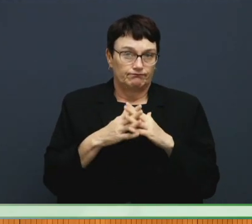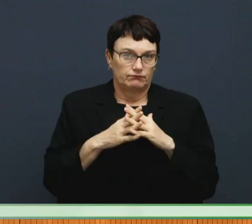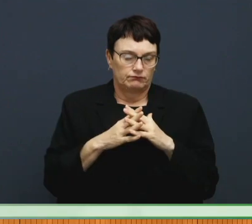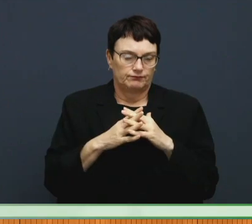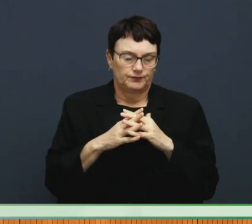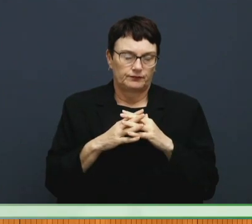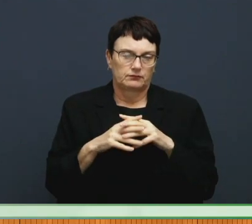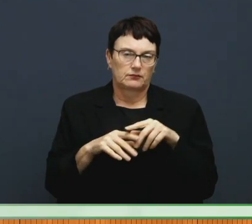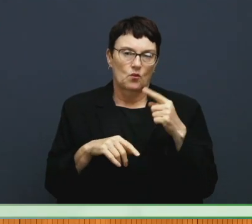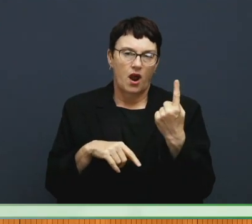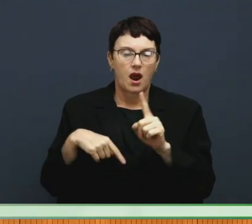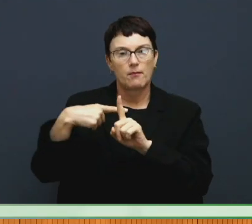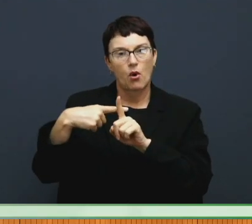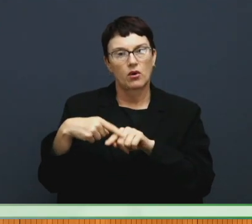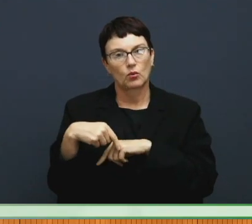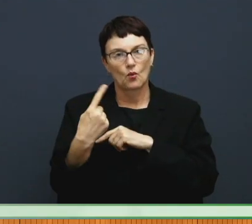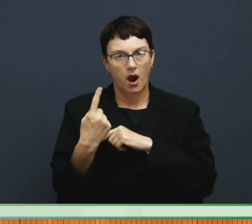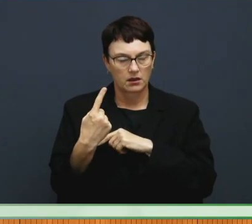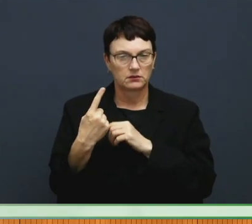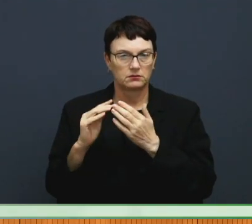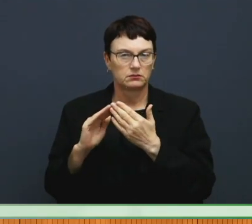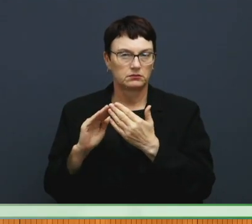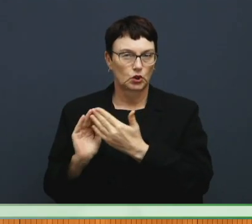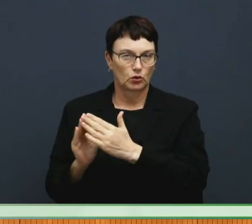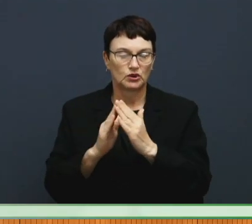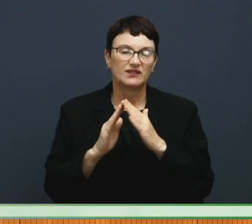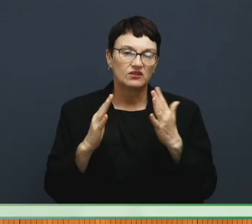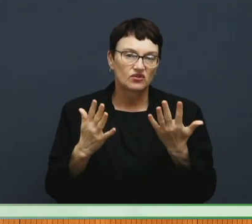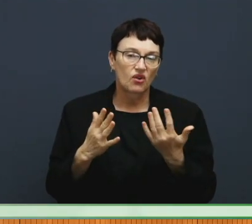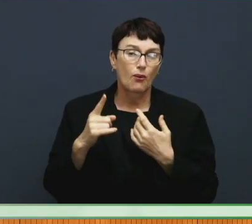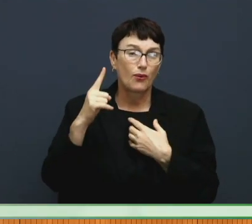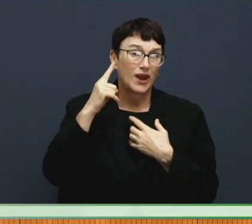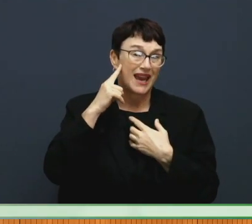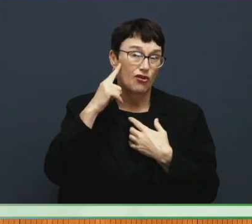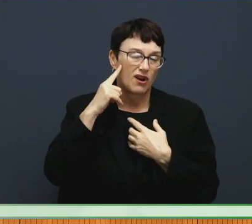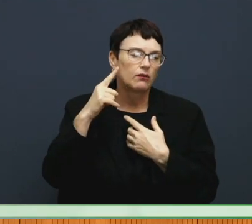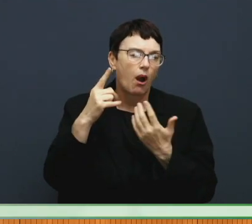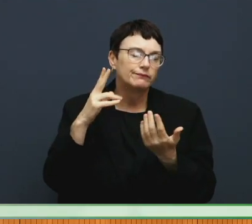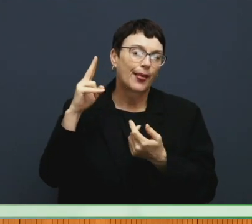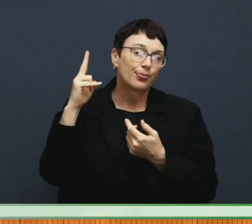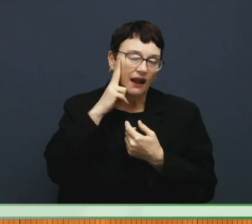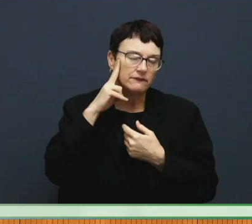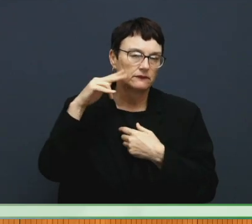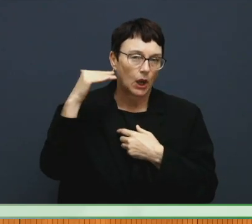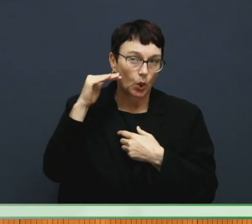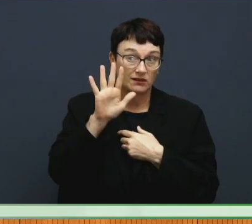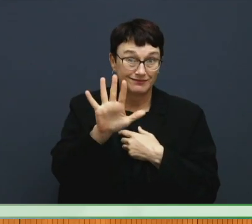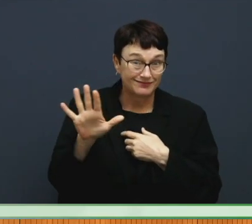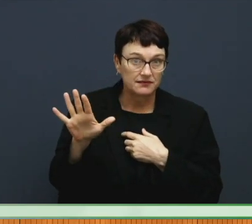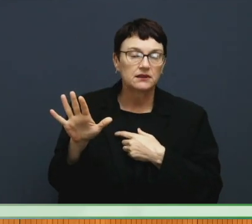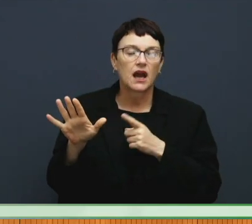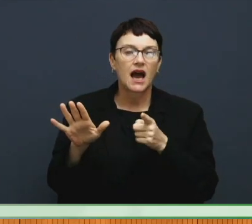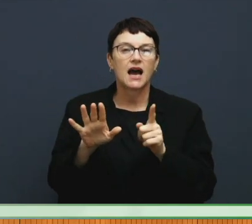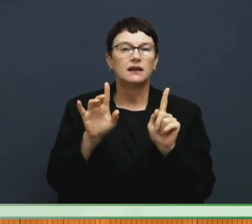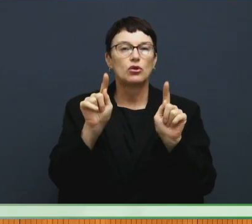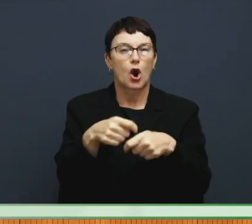growth community between hearing-impaired students and special education normal students, we achieve